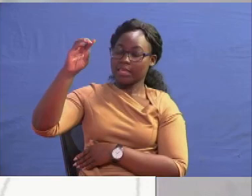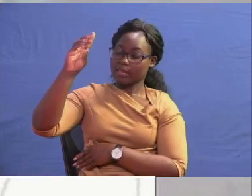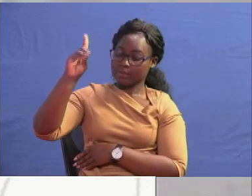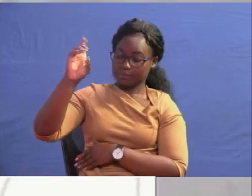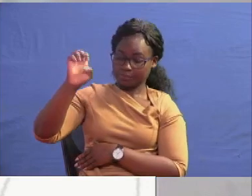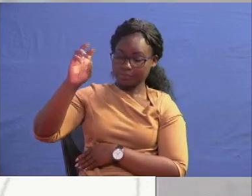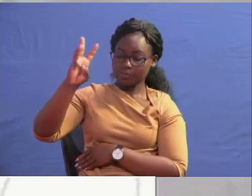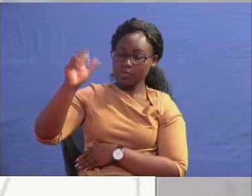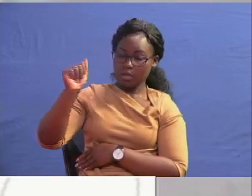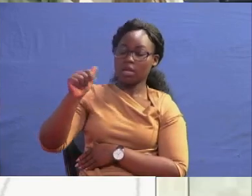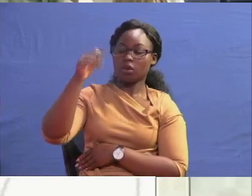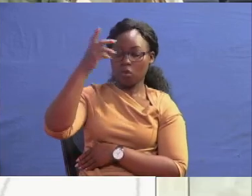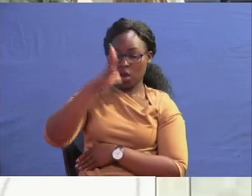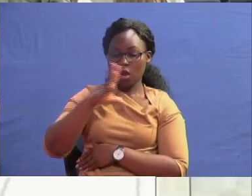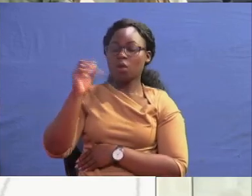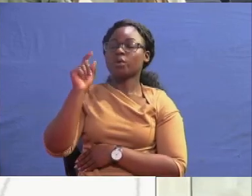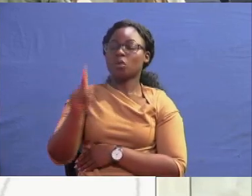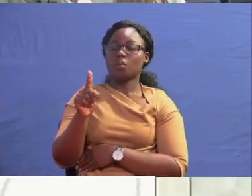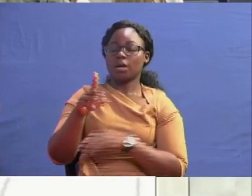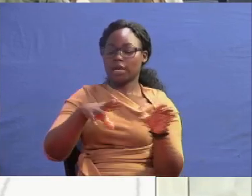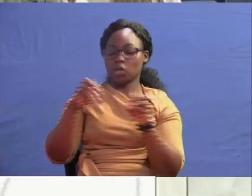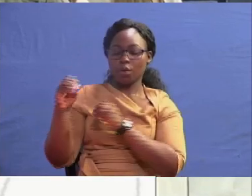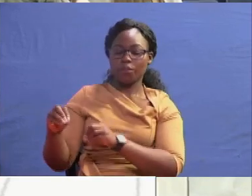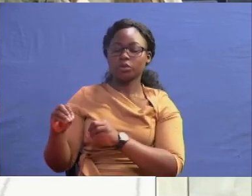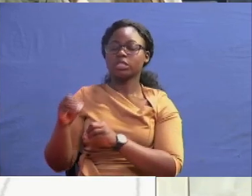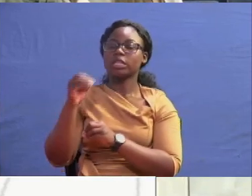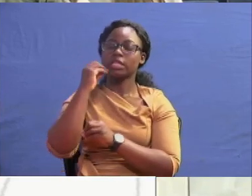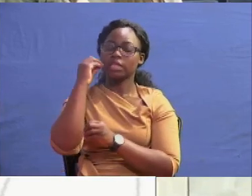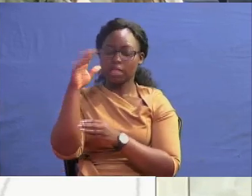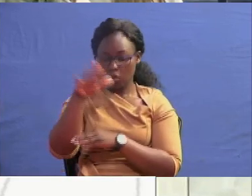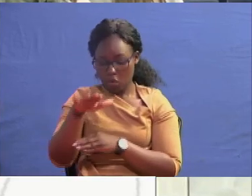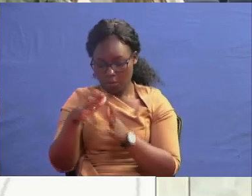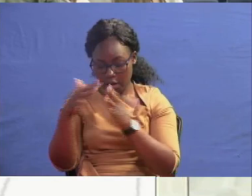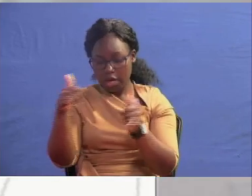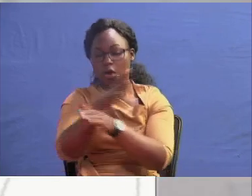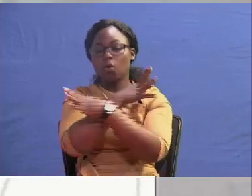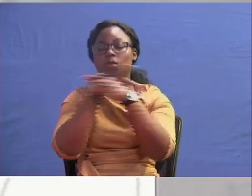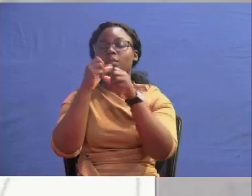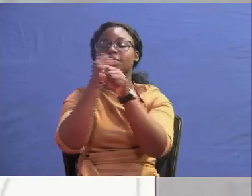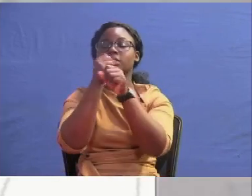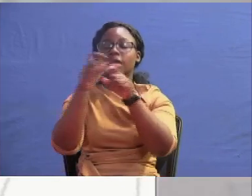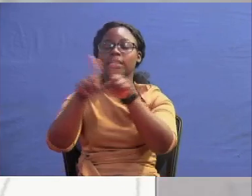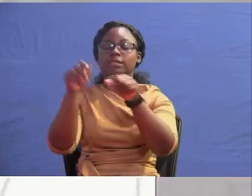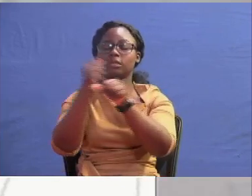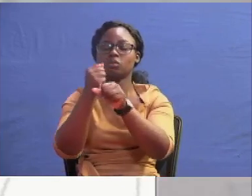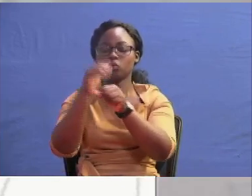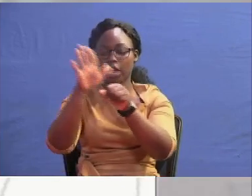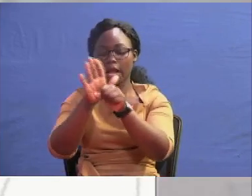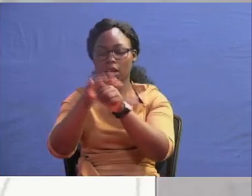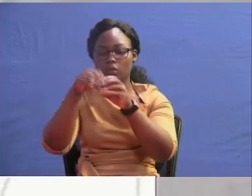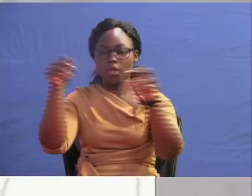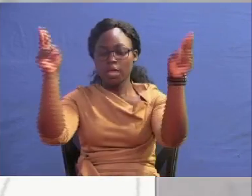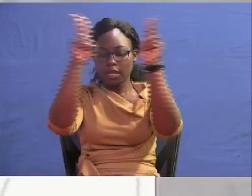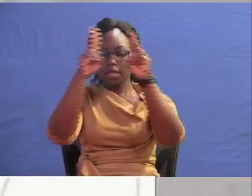to mm-hmm. putting this against mm-hmm. The home front. Yes. Clearly the president is mm-hmm. working and doing a lot on the